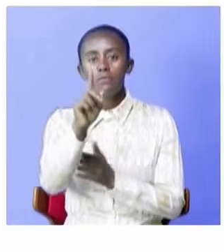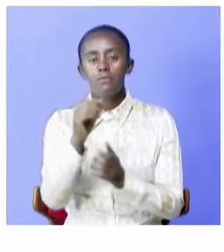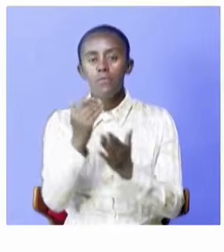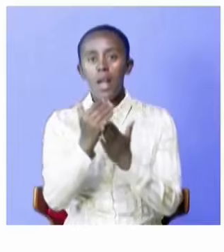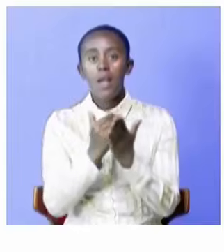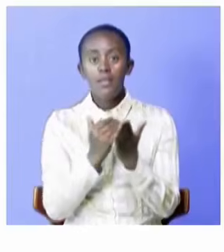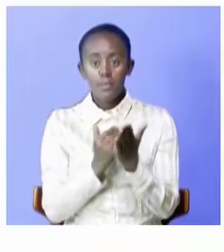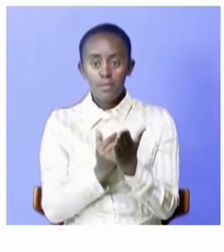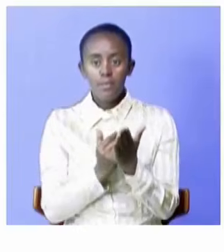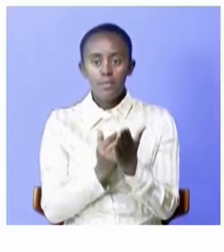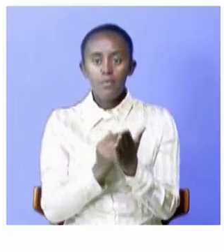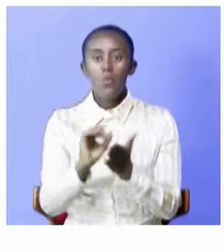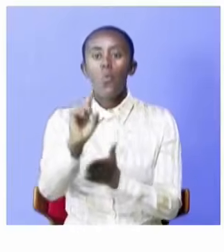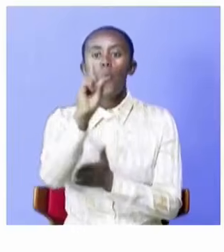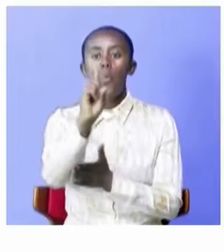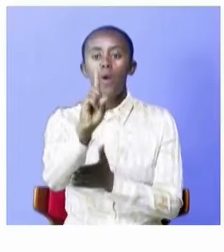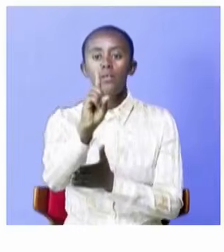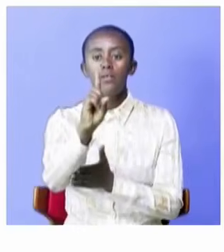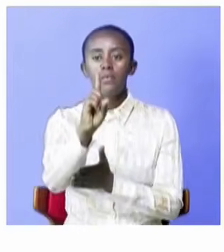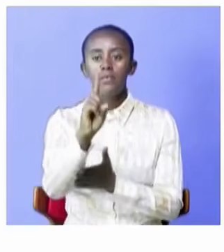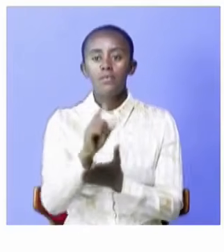Lesson 1.